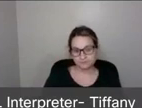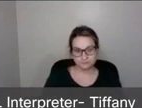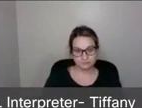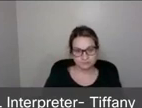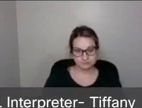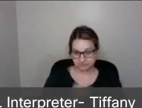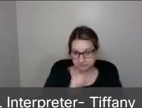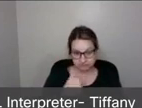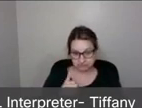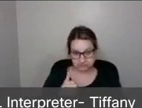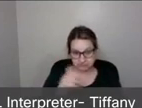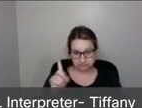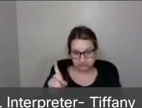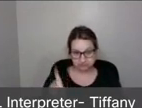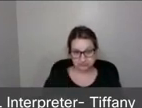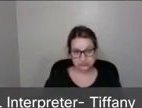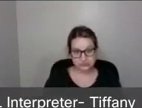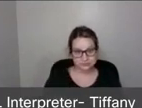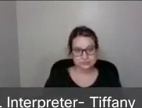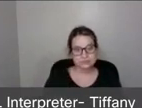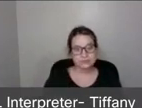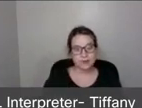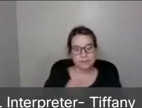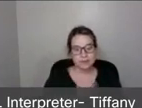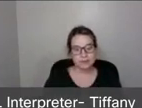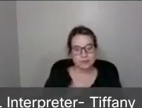We don't have Darrell Seymour here, so we'll switch. Oh, he's behind.